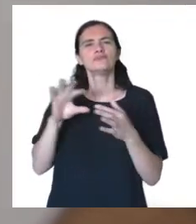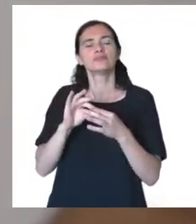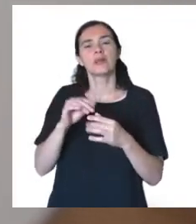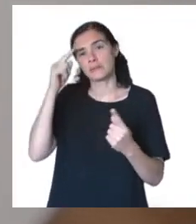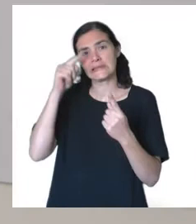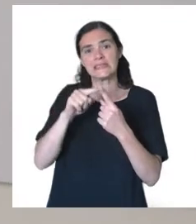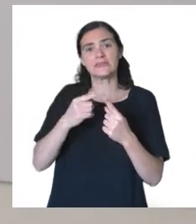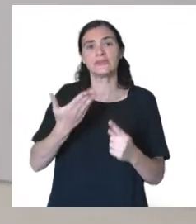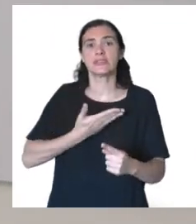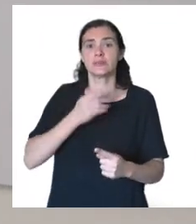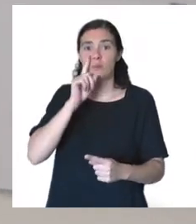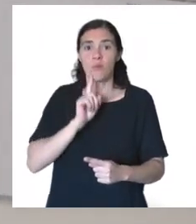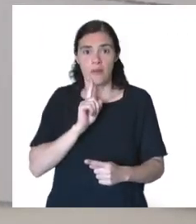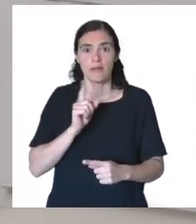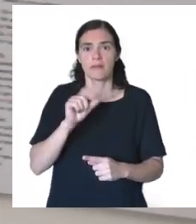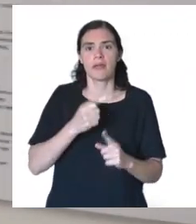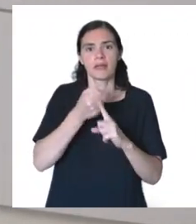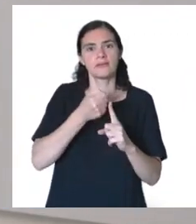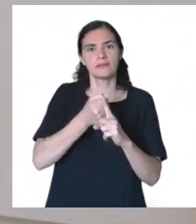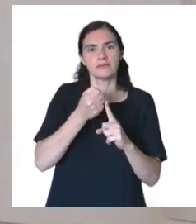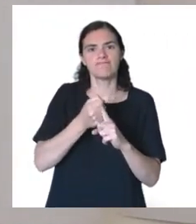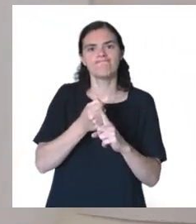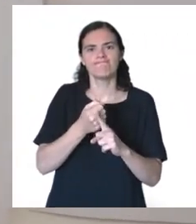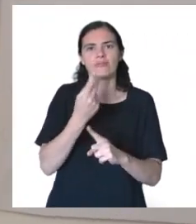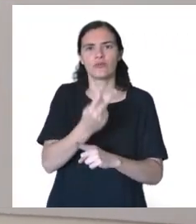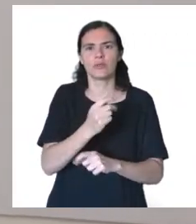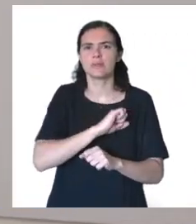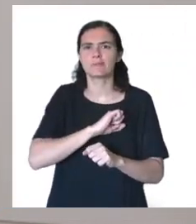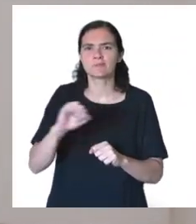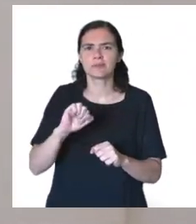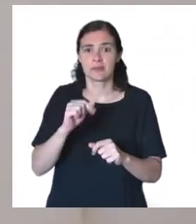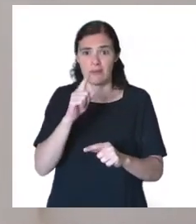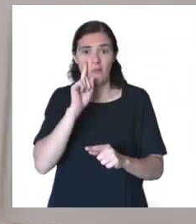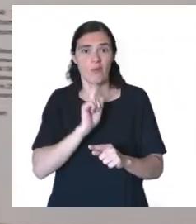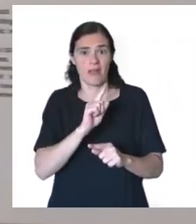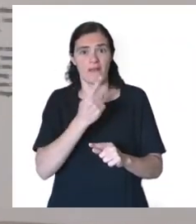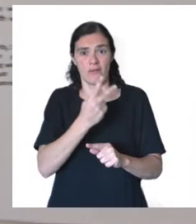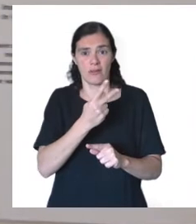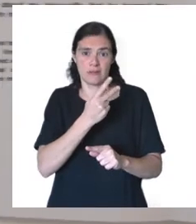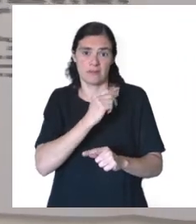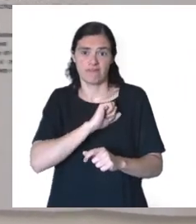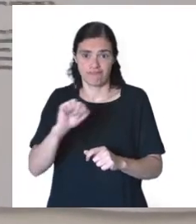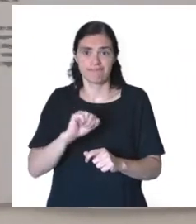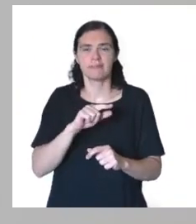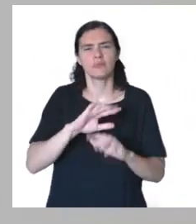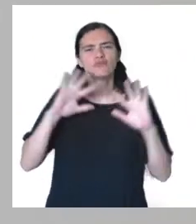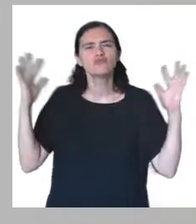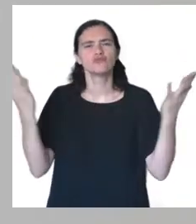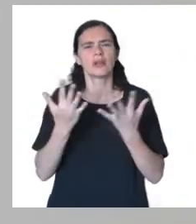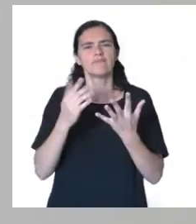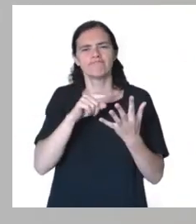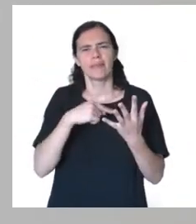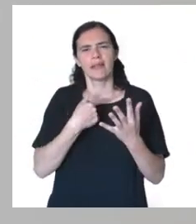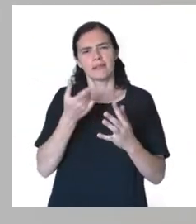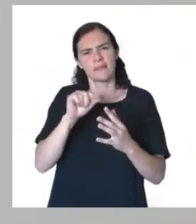directed towards women's rights, towards activism against violence made to women, but in a more, I would